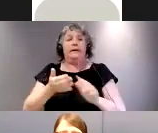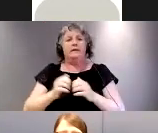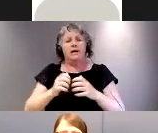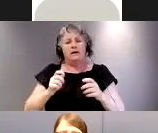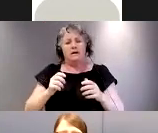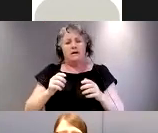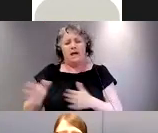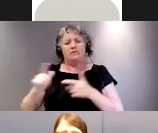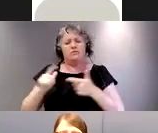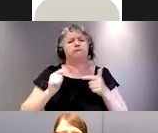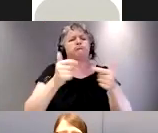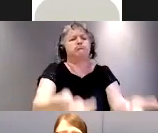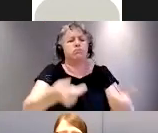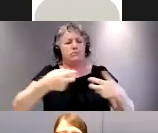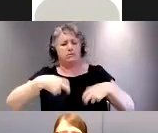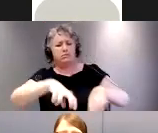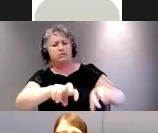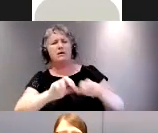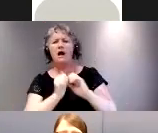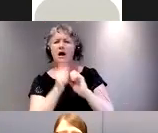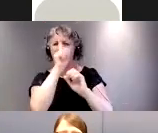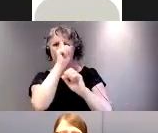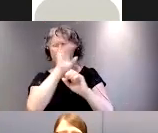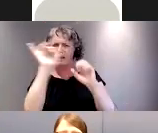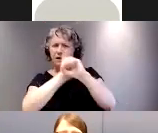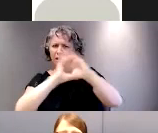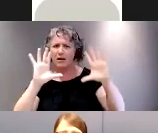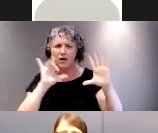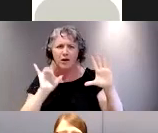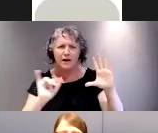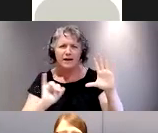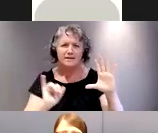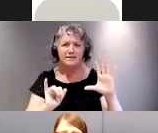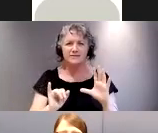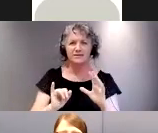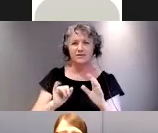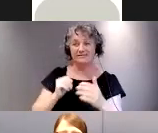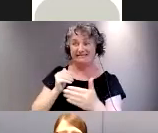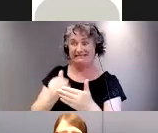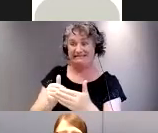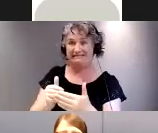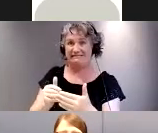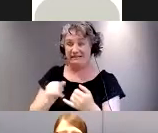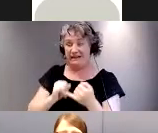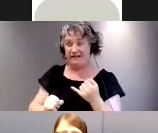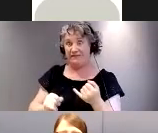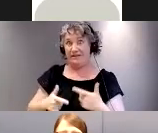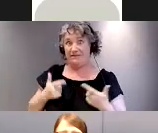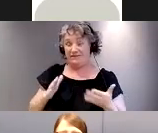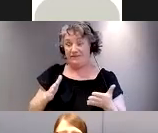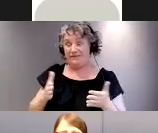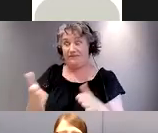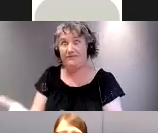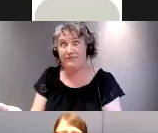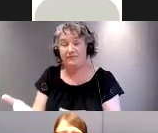your business is going well, right? So, end of life conversations, difficult conversations. Should they happen